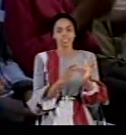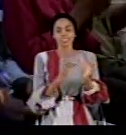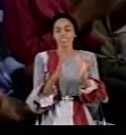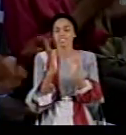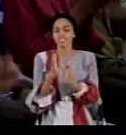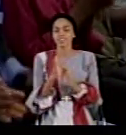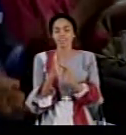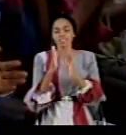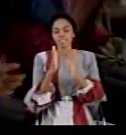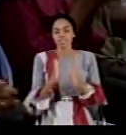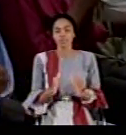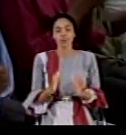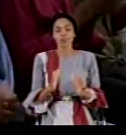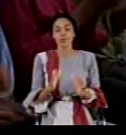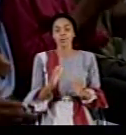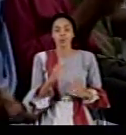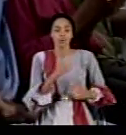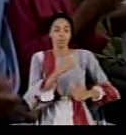Christian